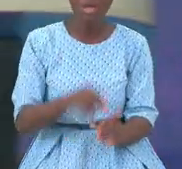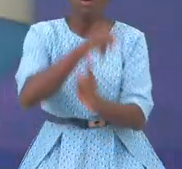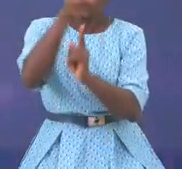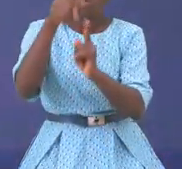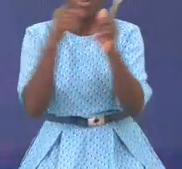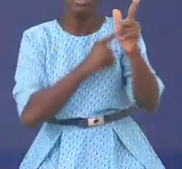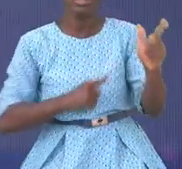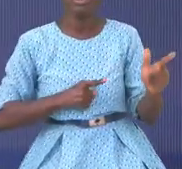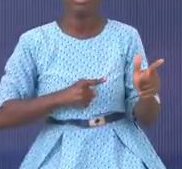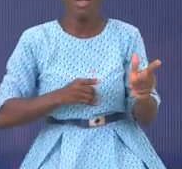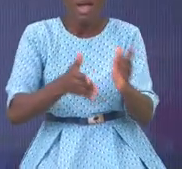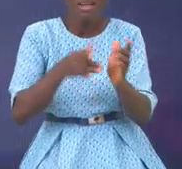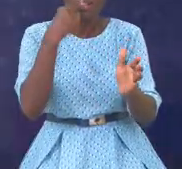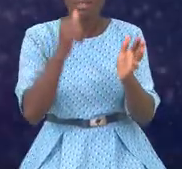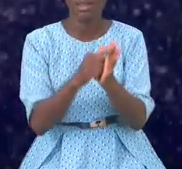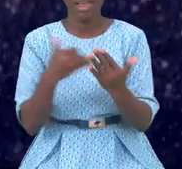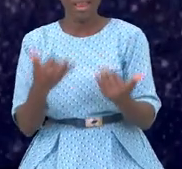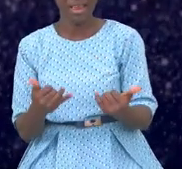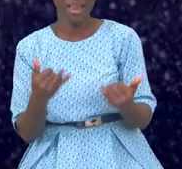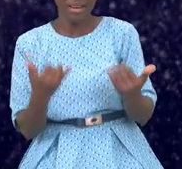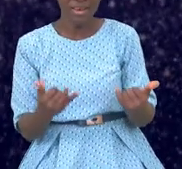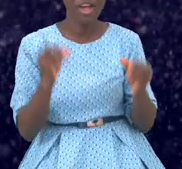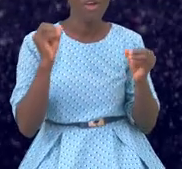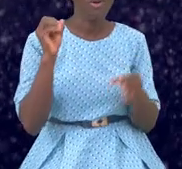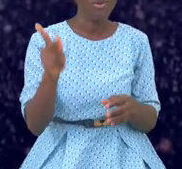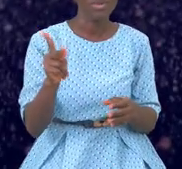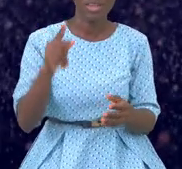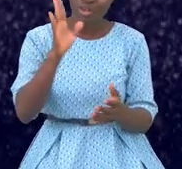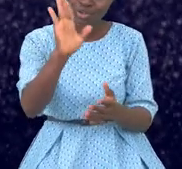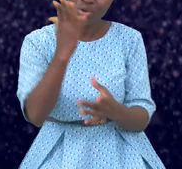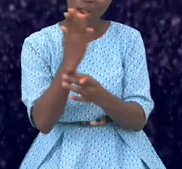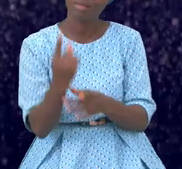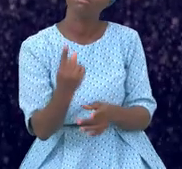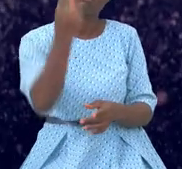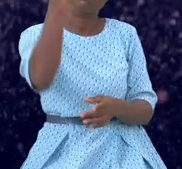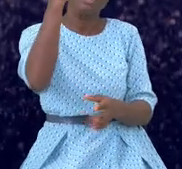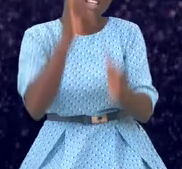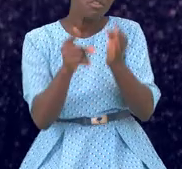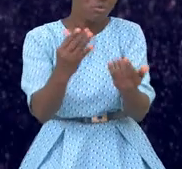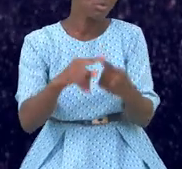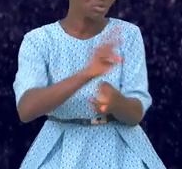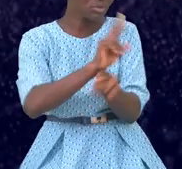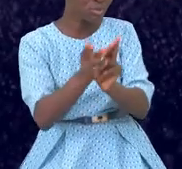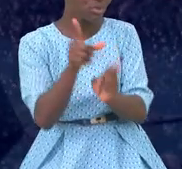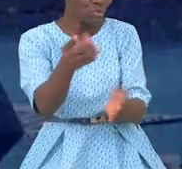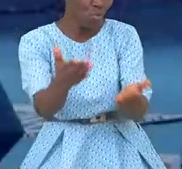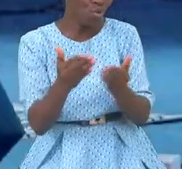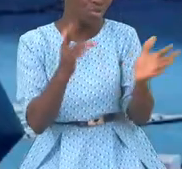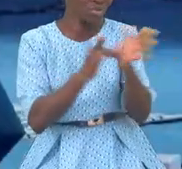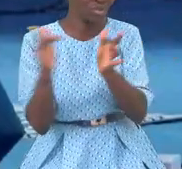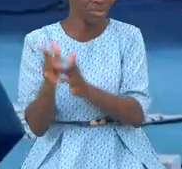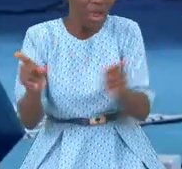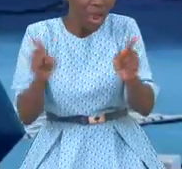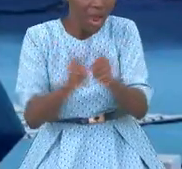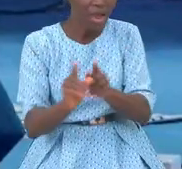want Jesus as your Savior, that's the only name that can save you, it'll come,